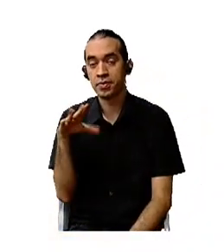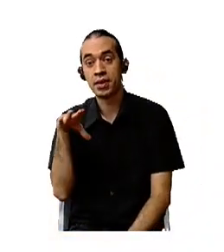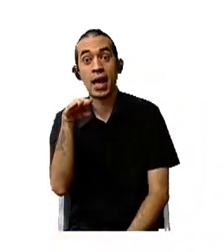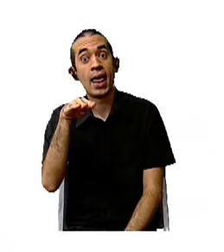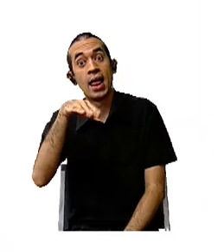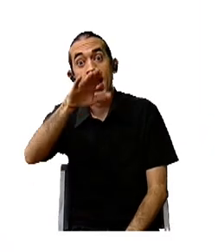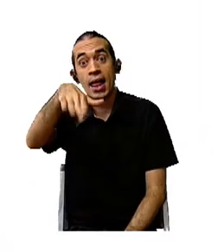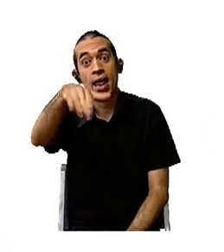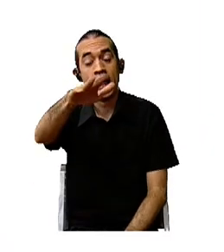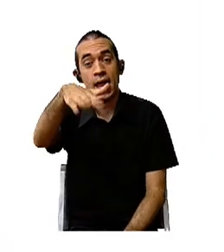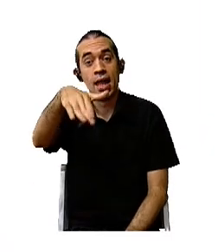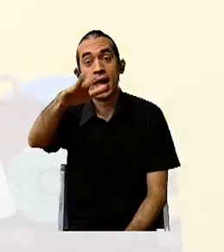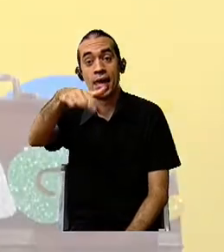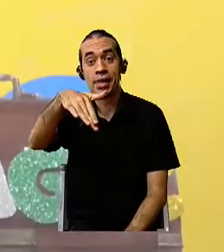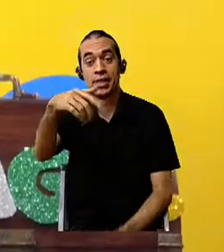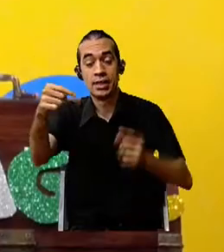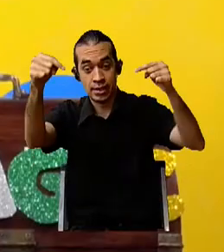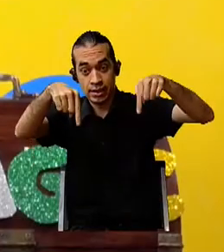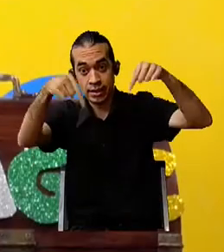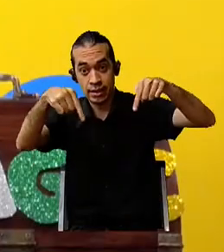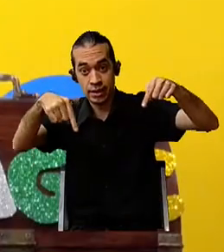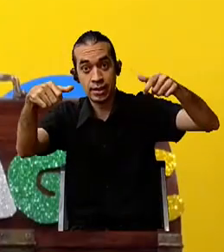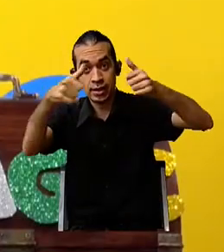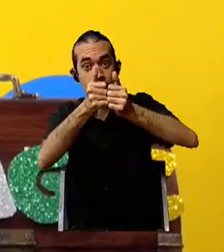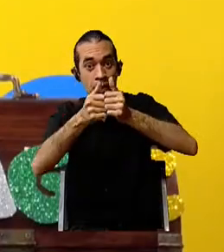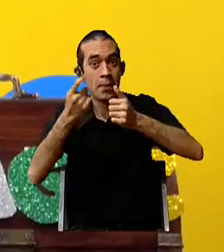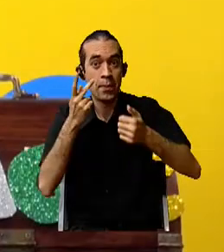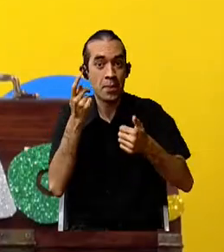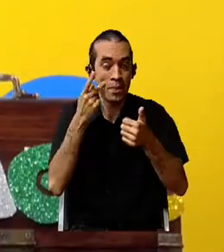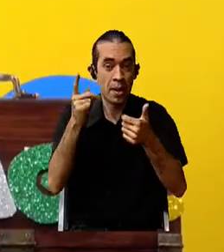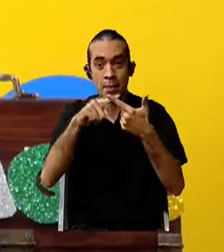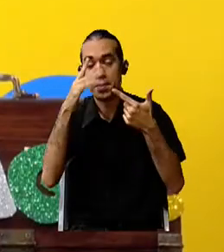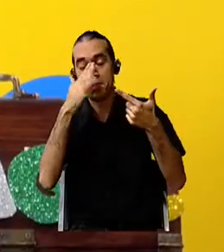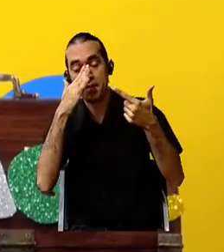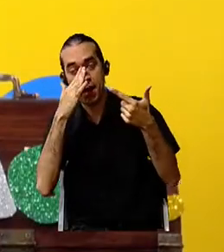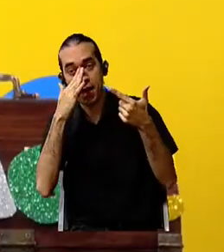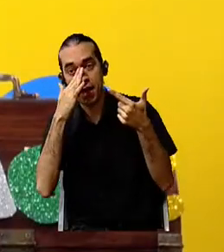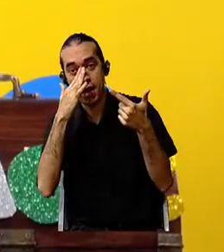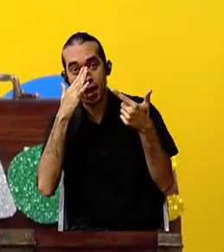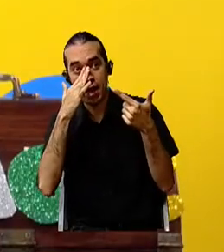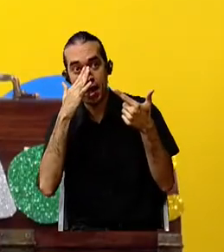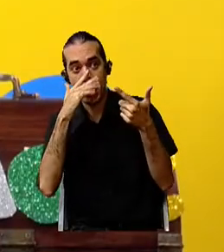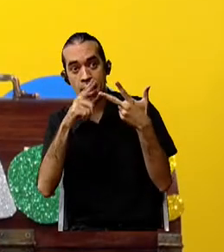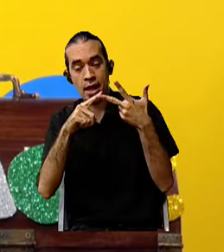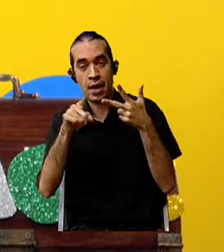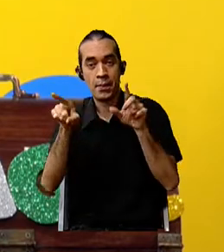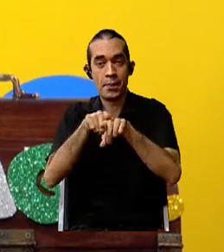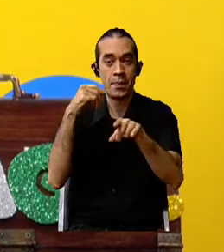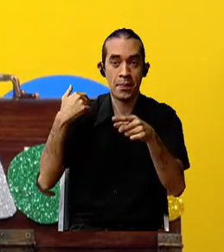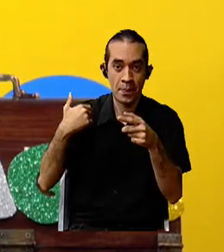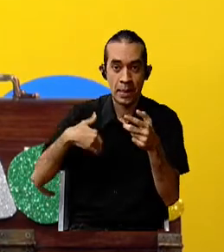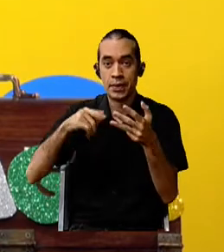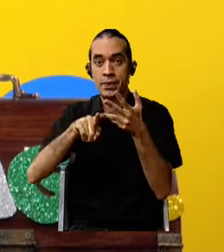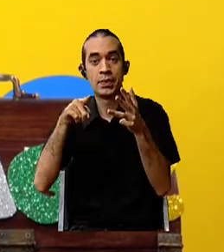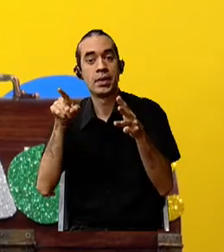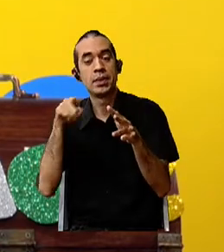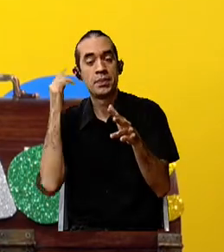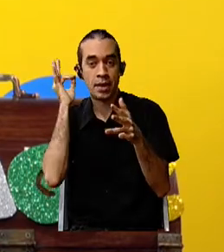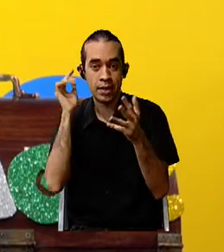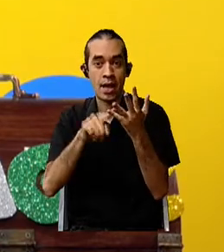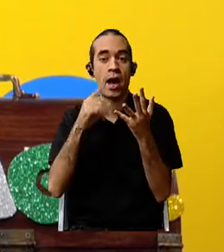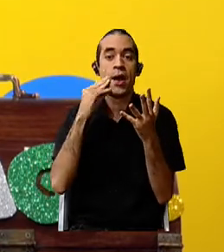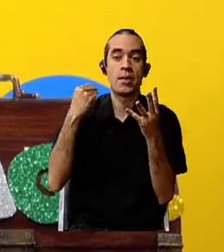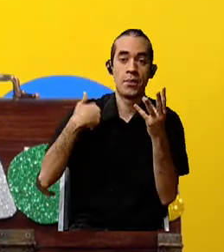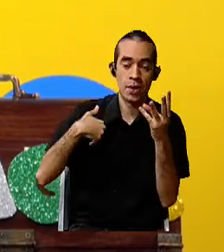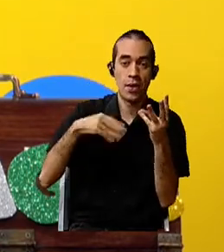You have to be here with your father, with your mother, brothers, sisters,